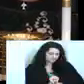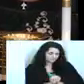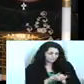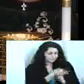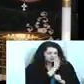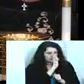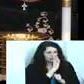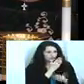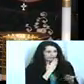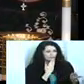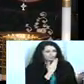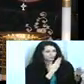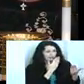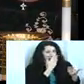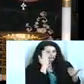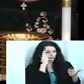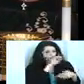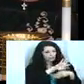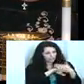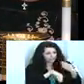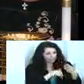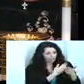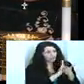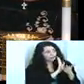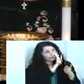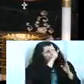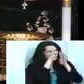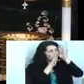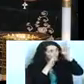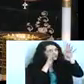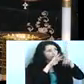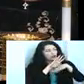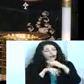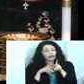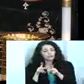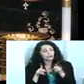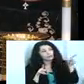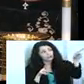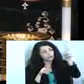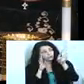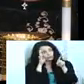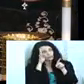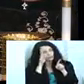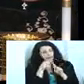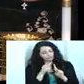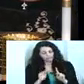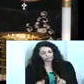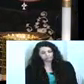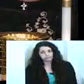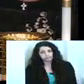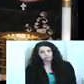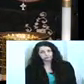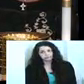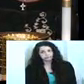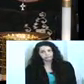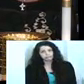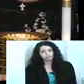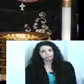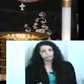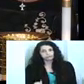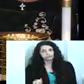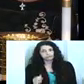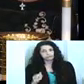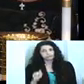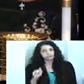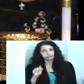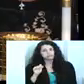God, we give thanks for all of your creation, for all those you've created, from the little ones to those who walk